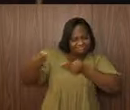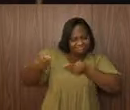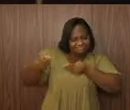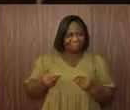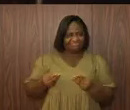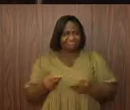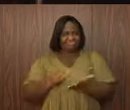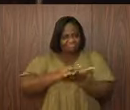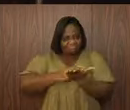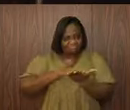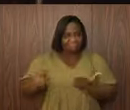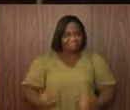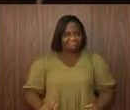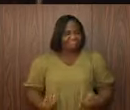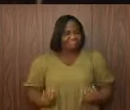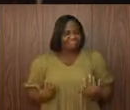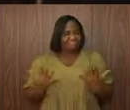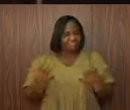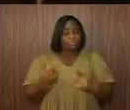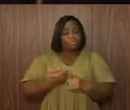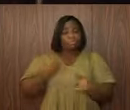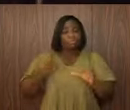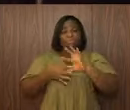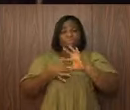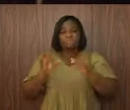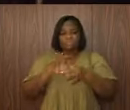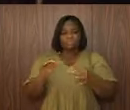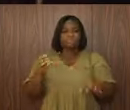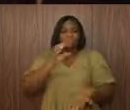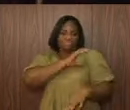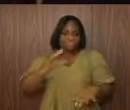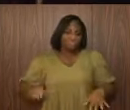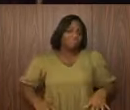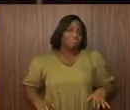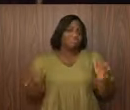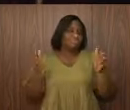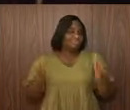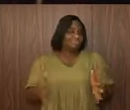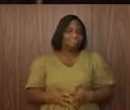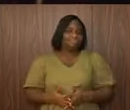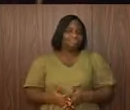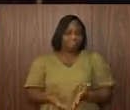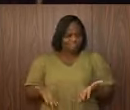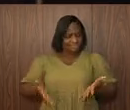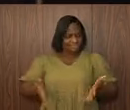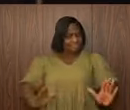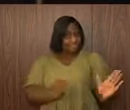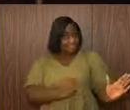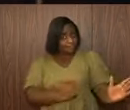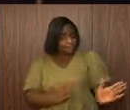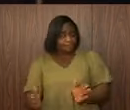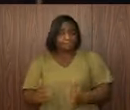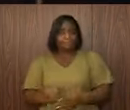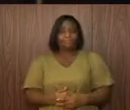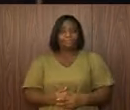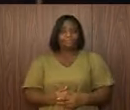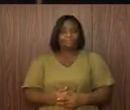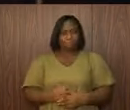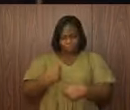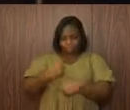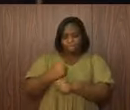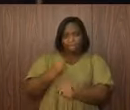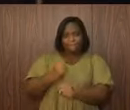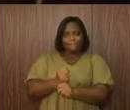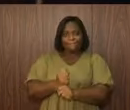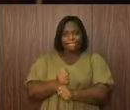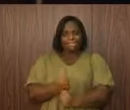guidance from the story of Christmas. And let us be prepared to make the sacrifices